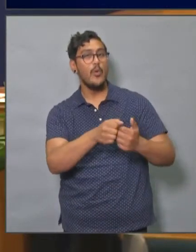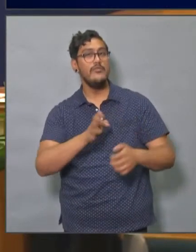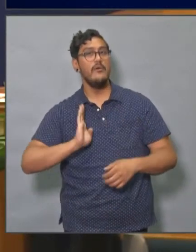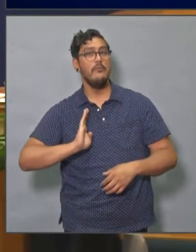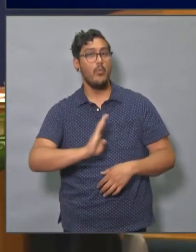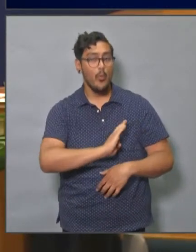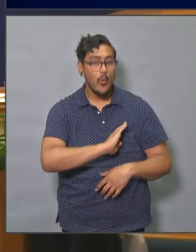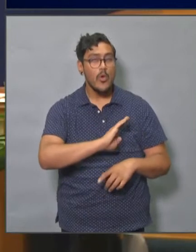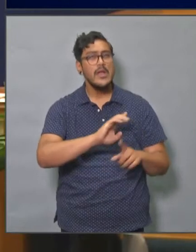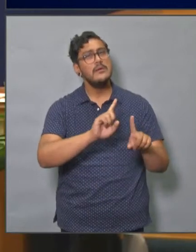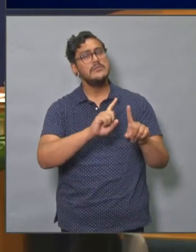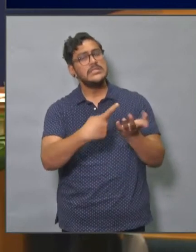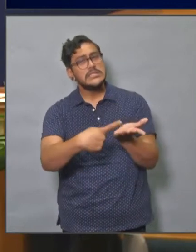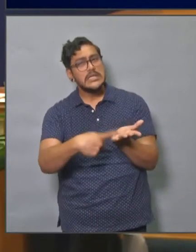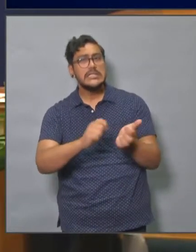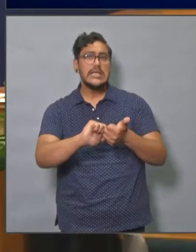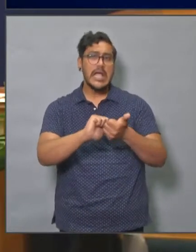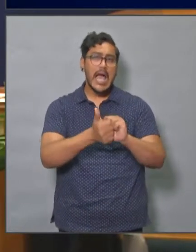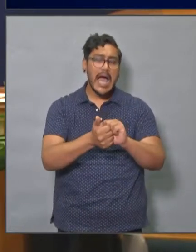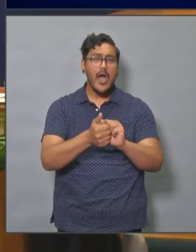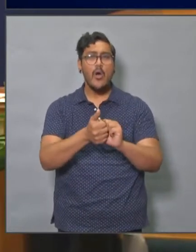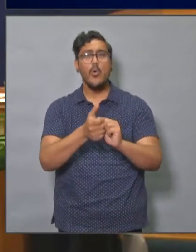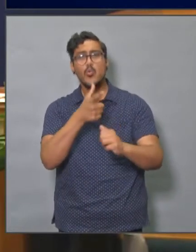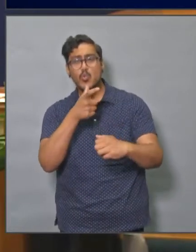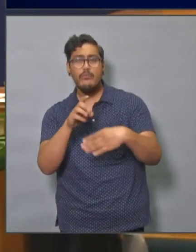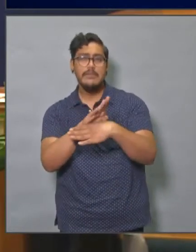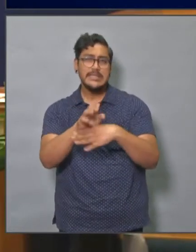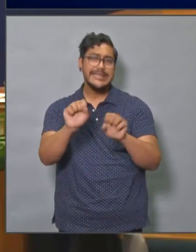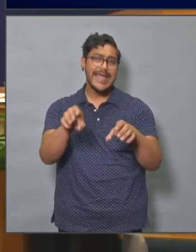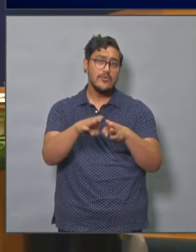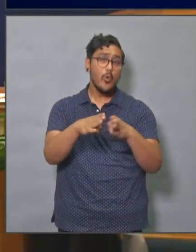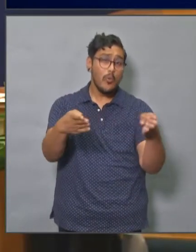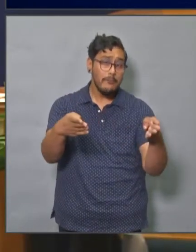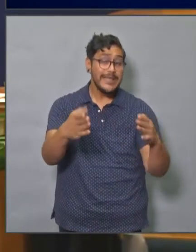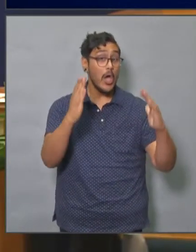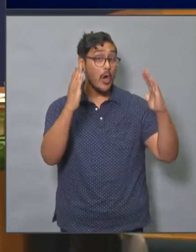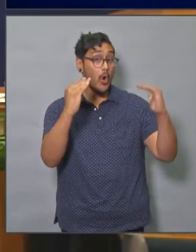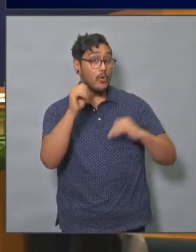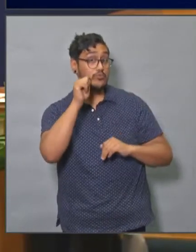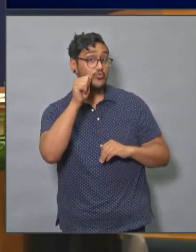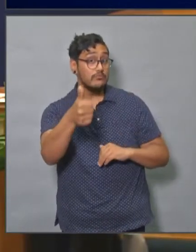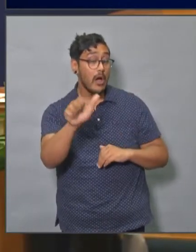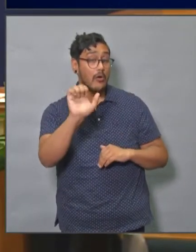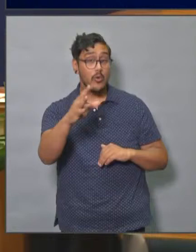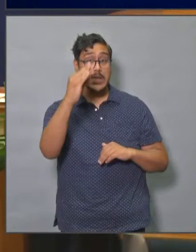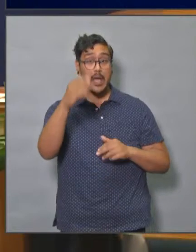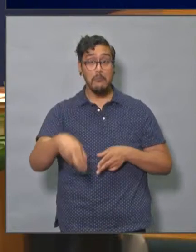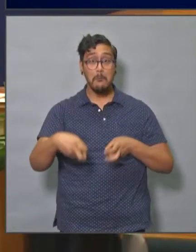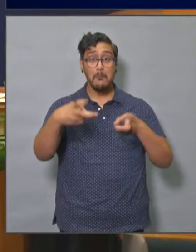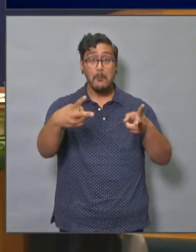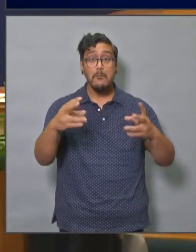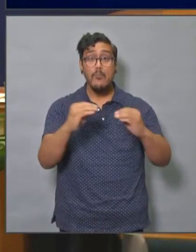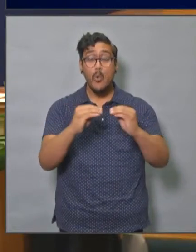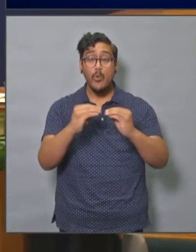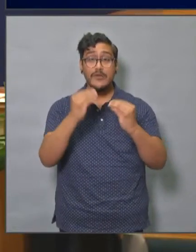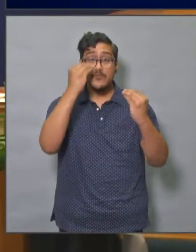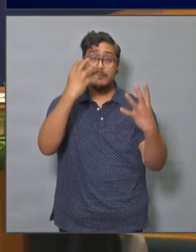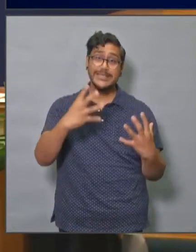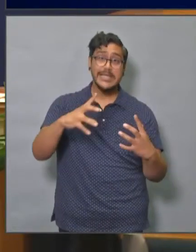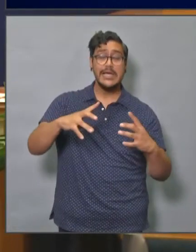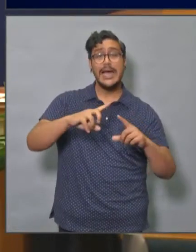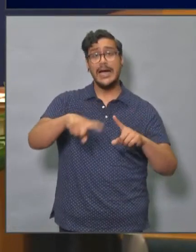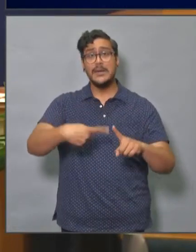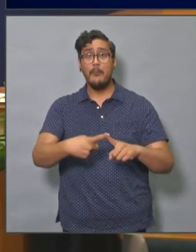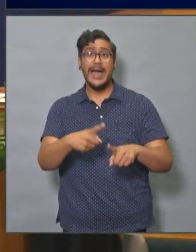the reopening. We hope that we'll be able to share more information tomorrow, as early as tomorrow perhaps, about sort of where